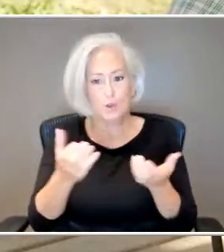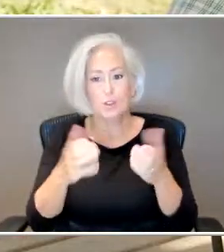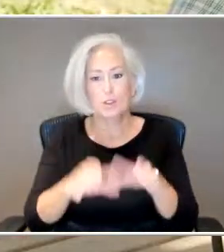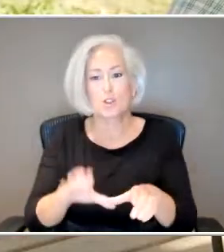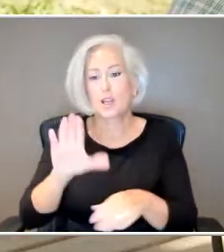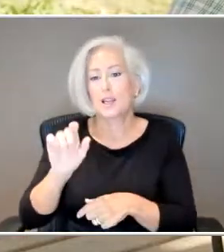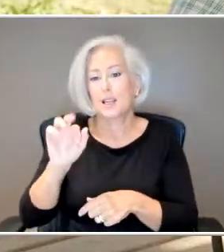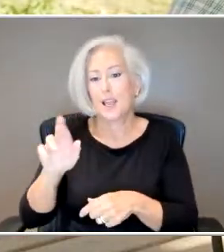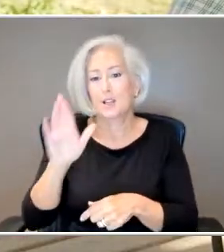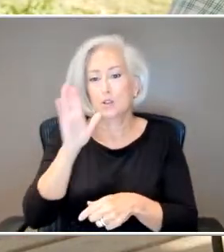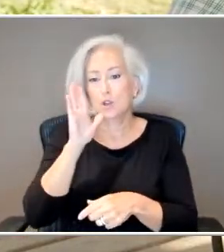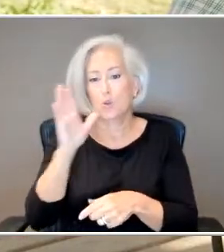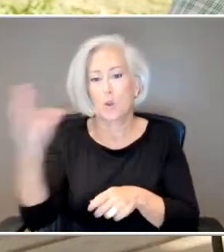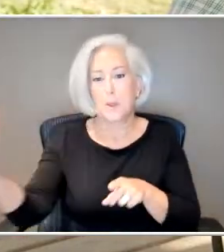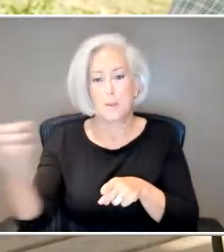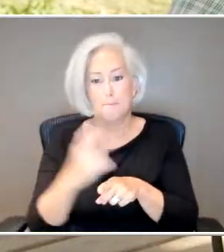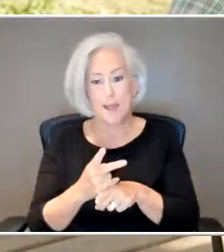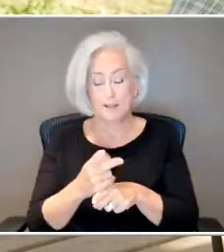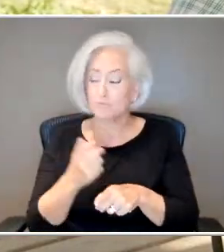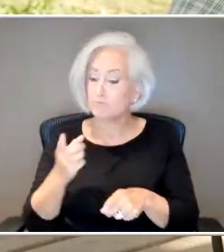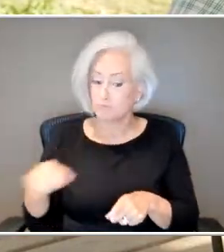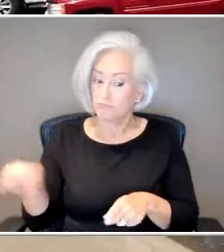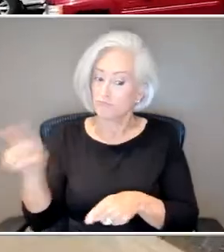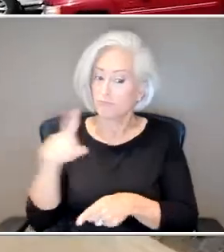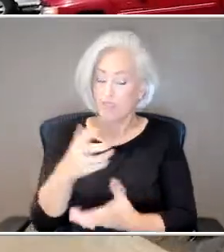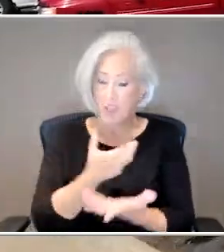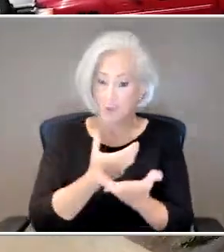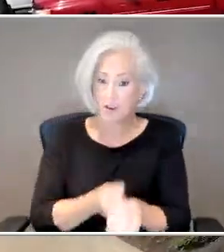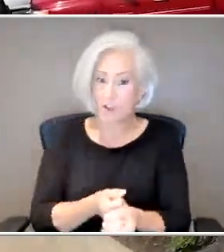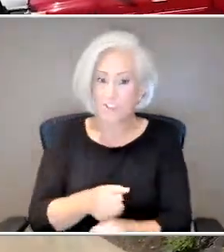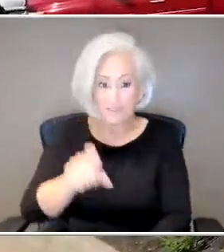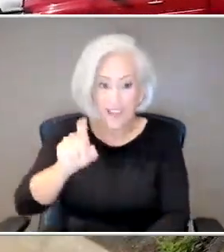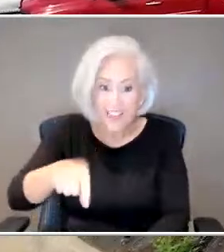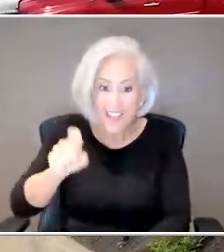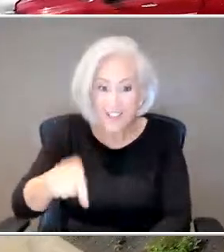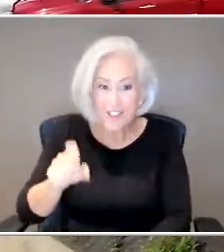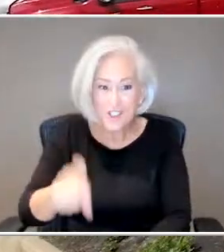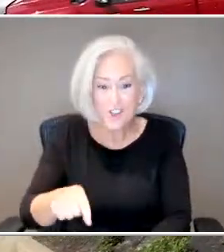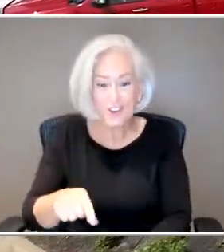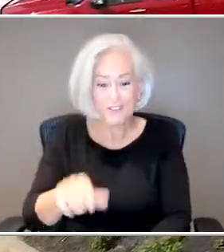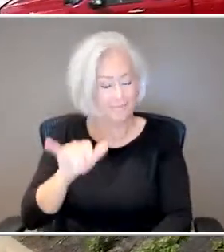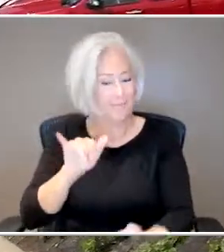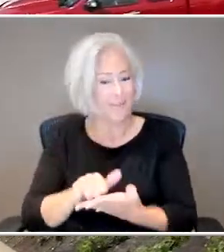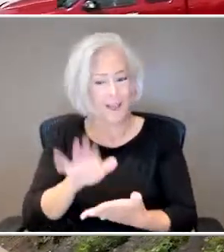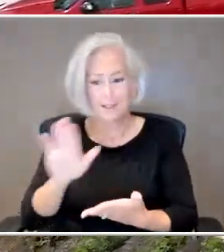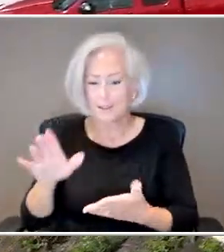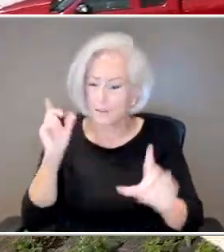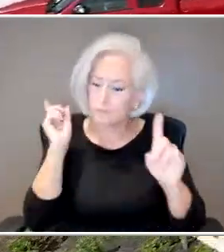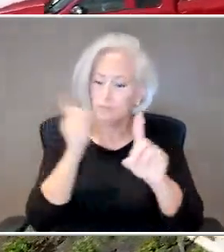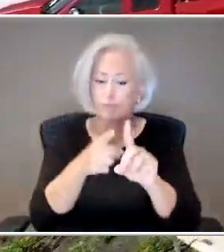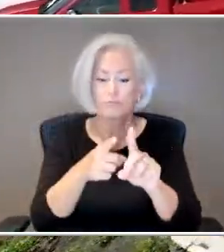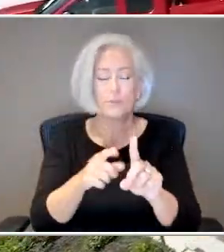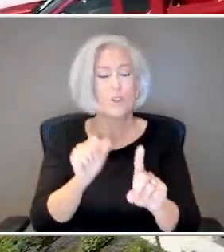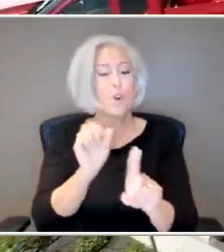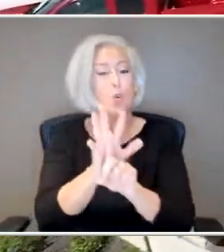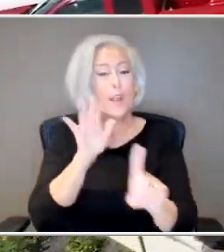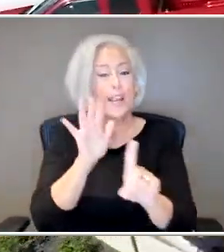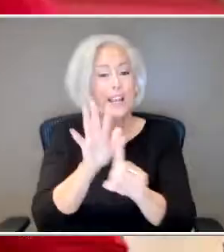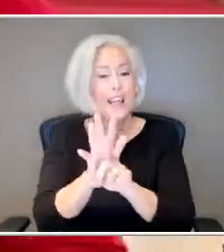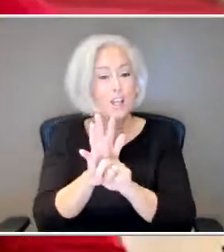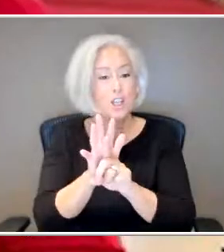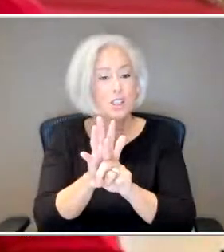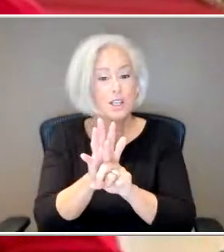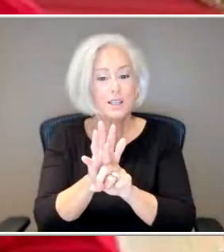confident, and they should have been. They did what they said they'd do. The one thing about the radiation, it really was